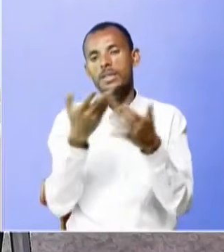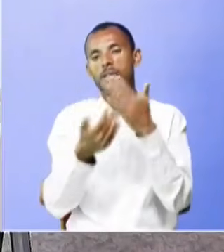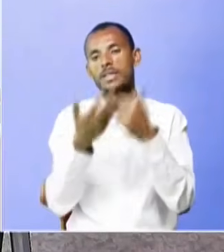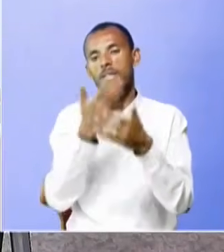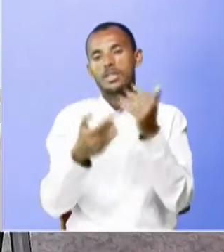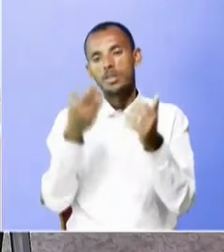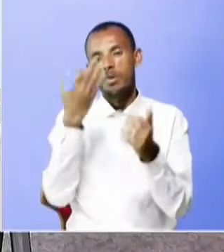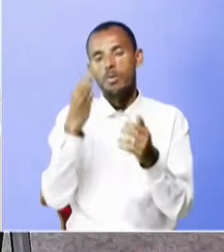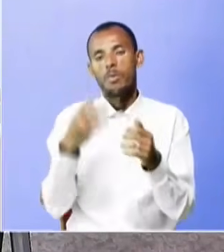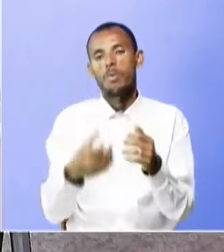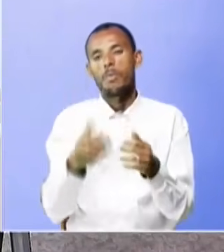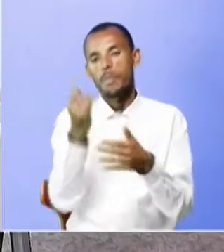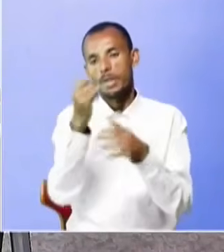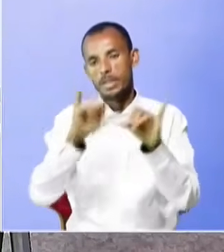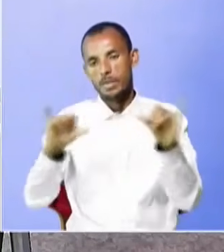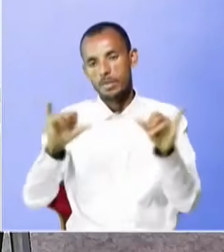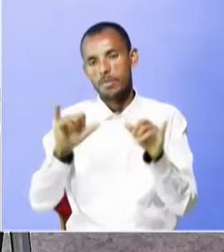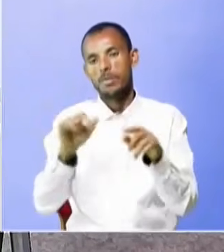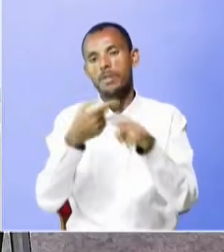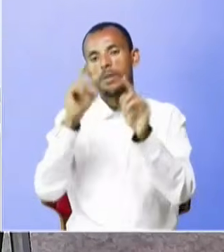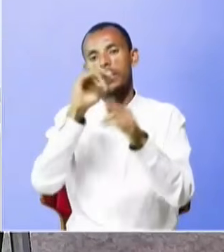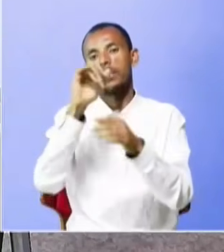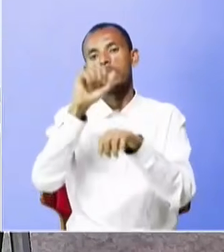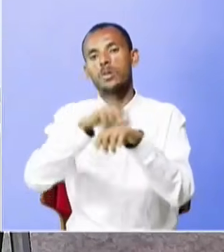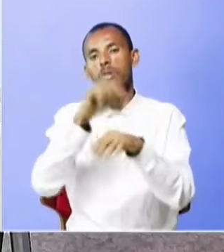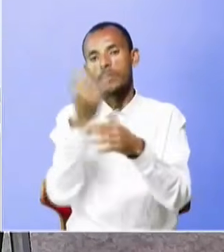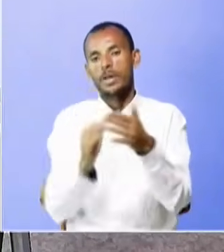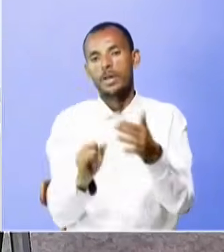the measurements of different solid figures.